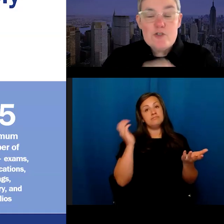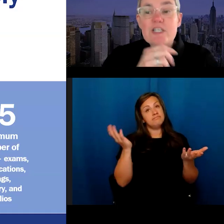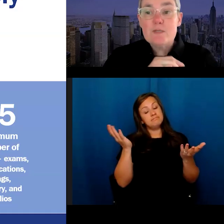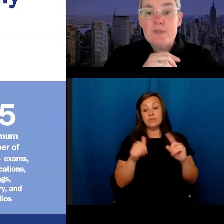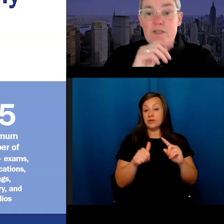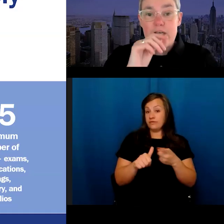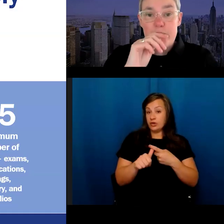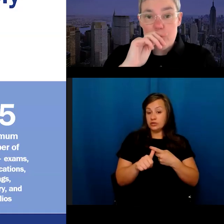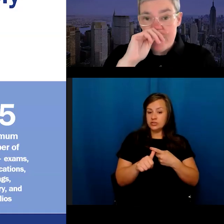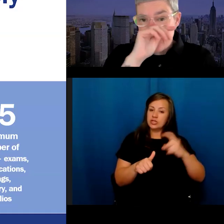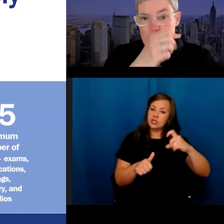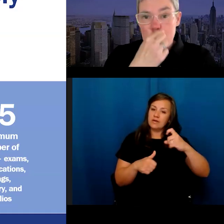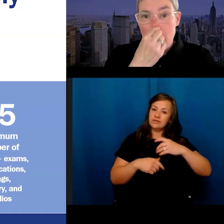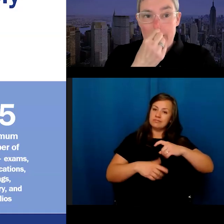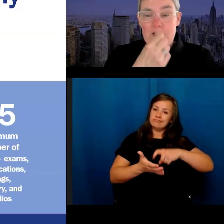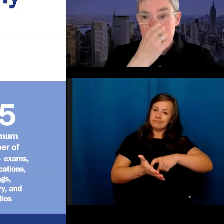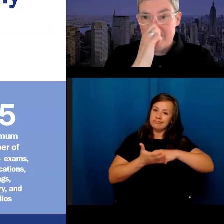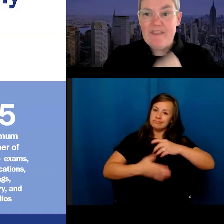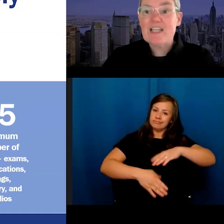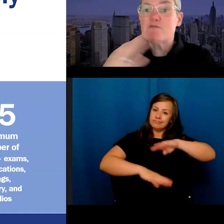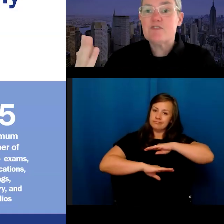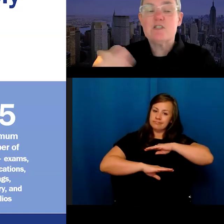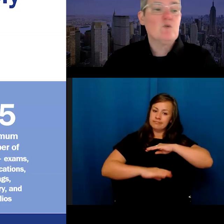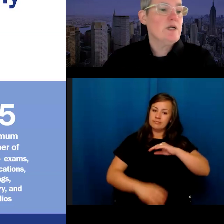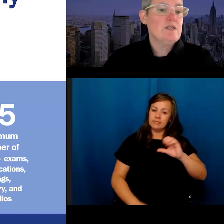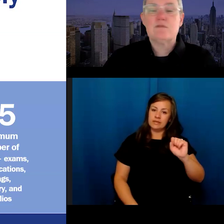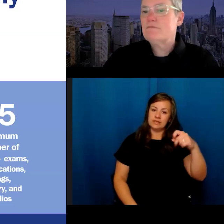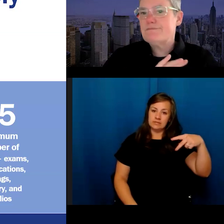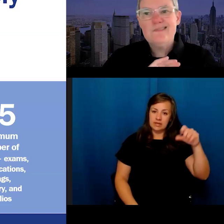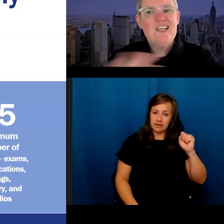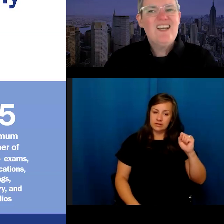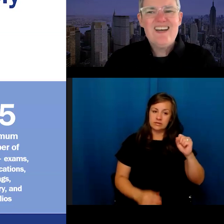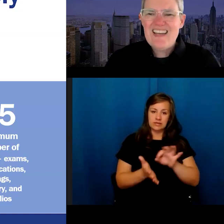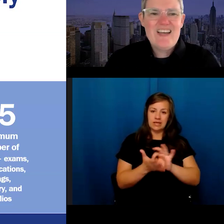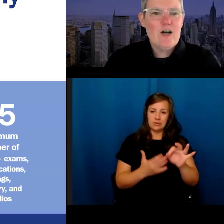First of all, you need to meet the SPS residency requirements, and that's 15 credits.